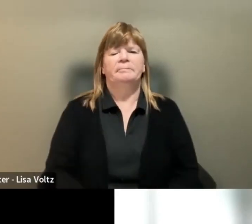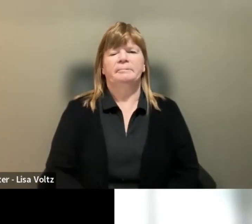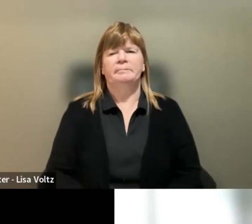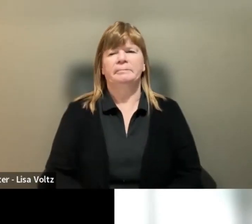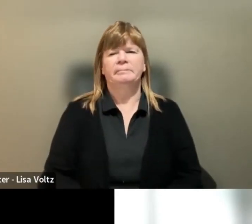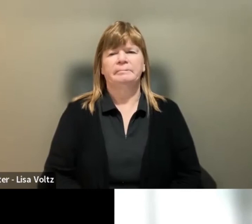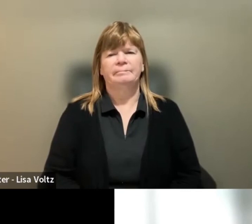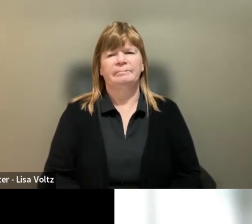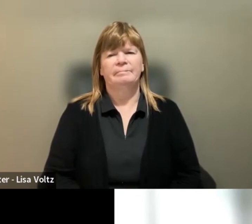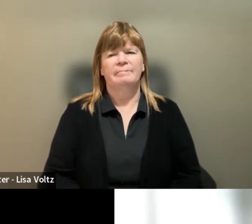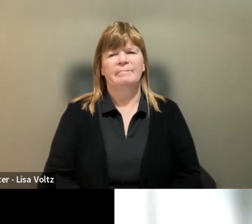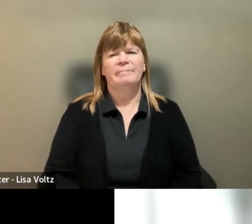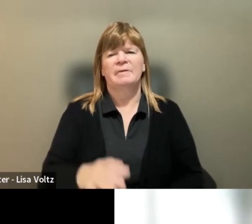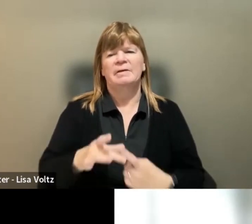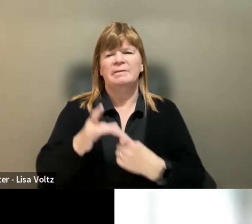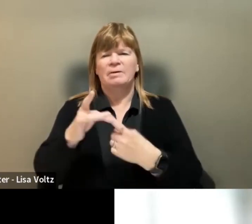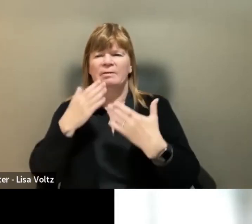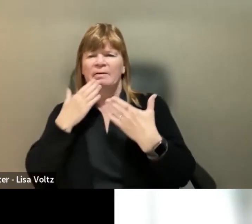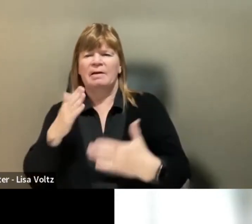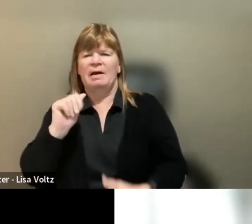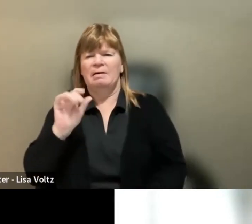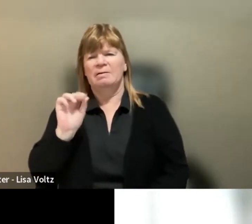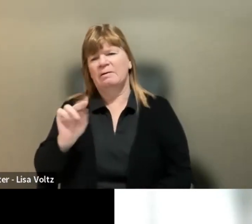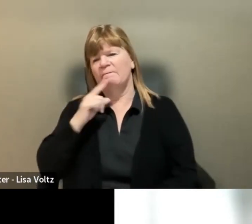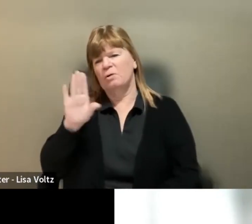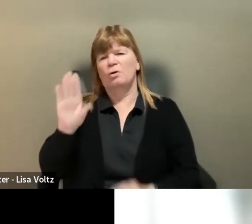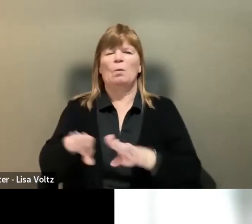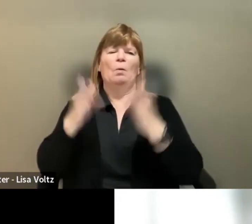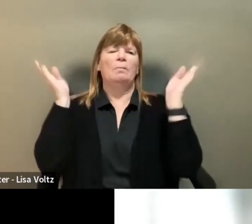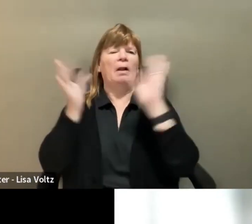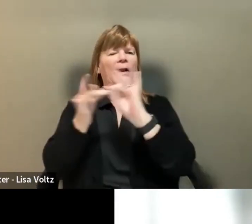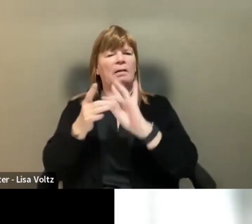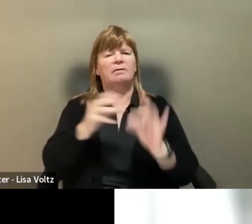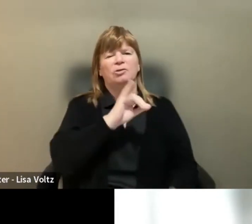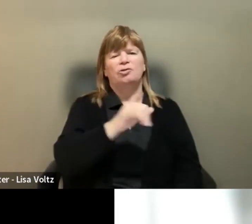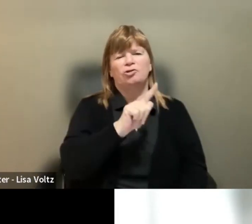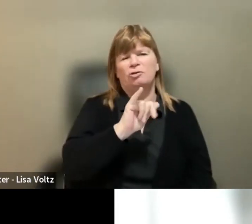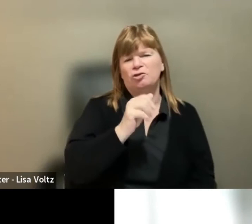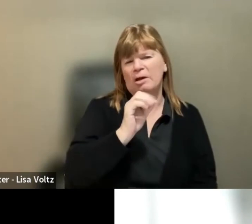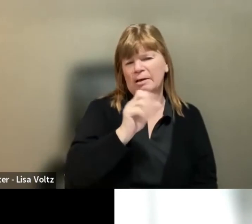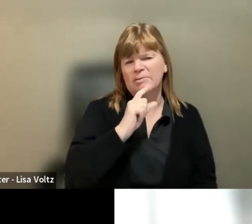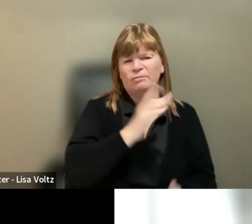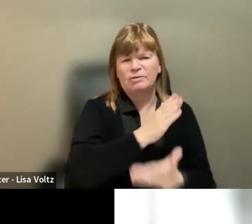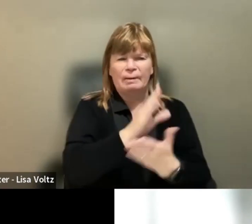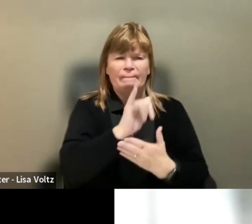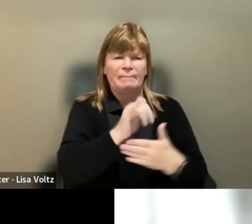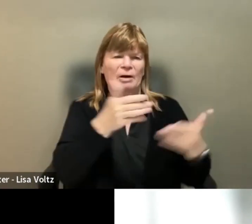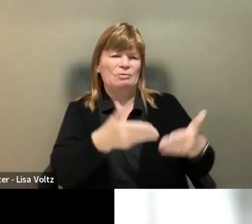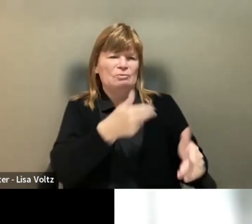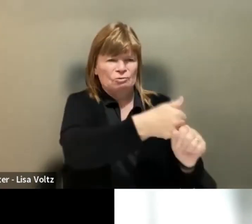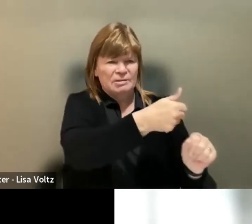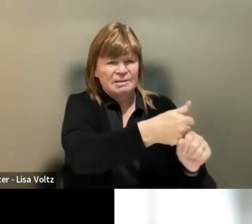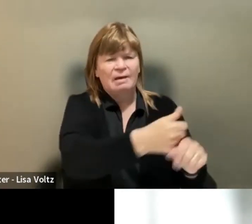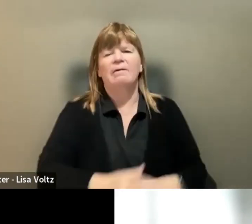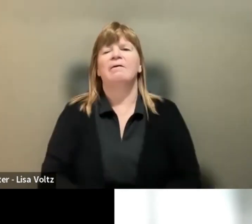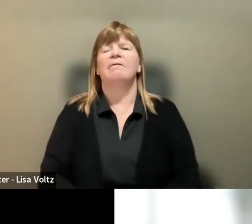give our special thanks to Alison Barkoff for her opening remarks and Jill Jacobs for stopping by and introducing herself.